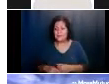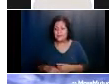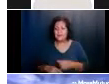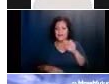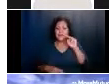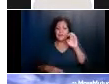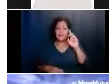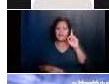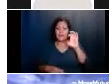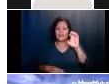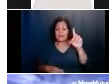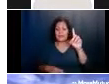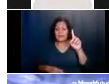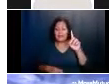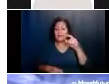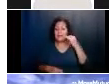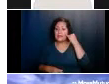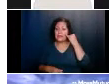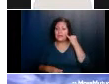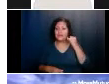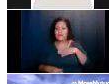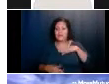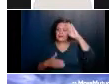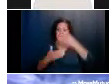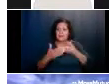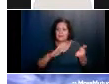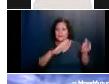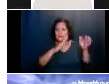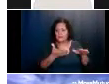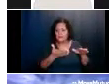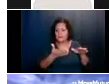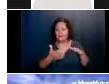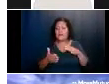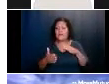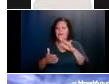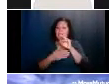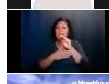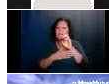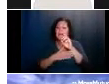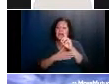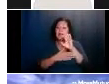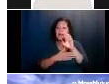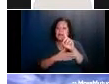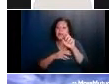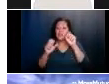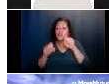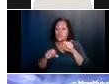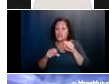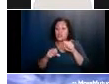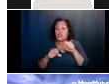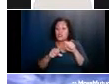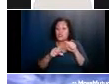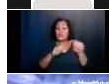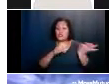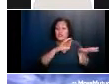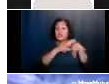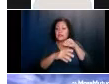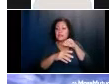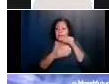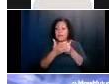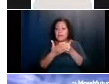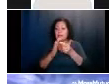Medicaid, if he was to pass away, Medicaid could take money out of the ABLE